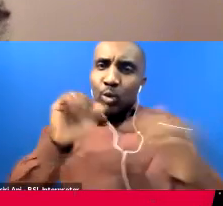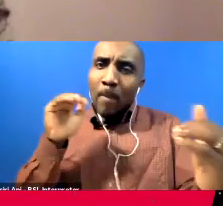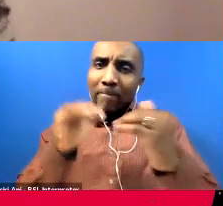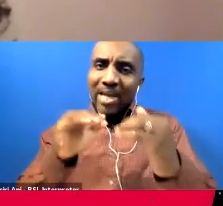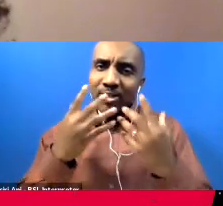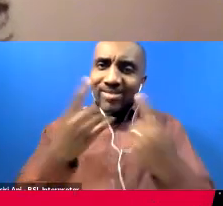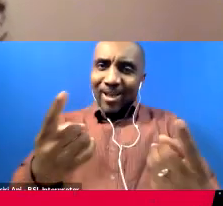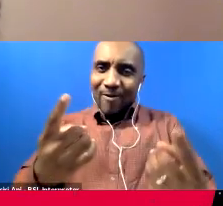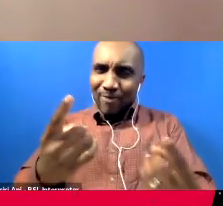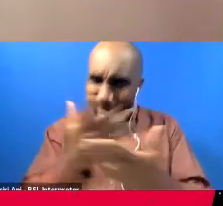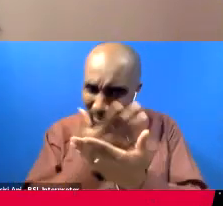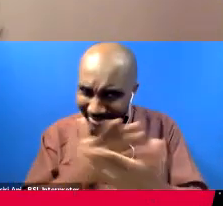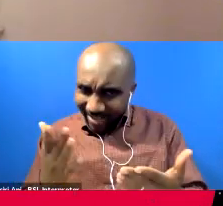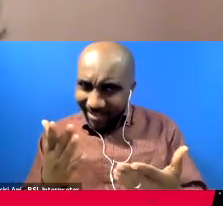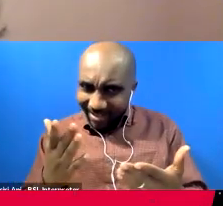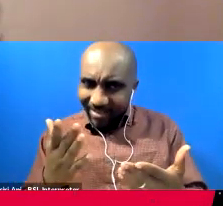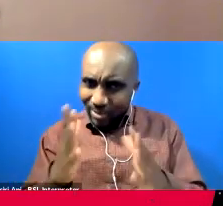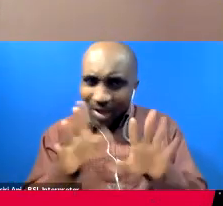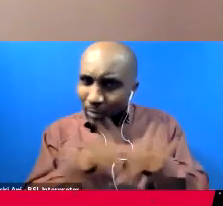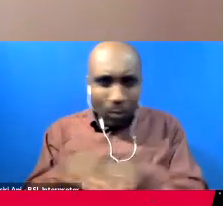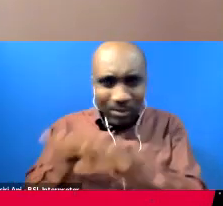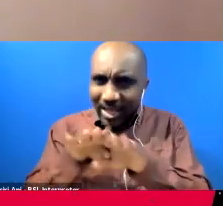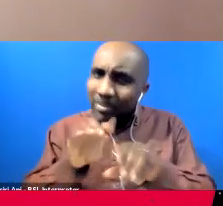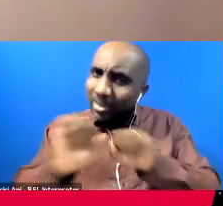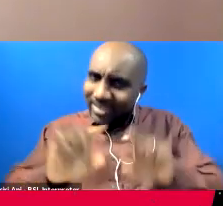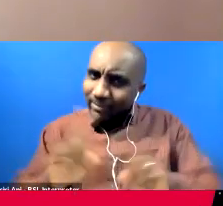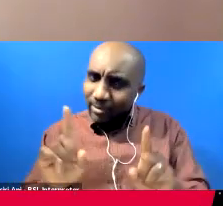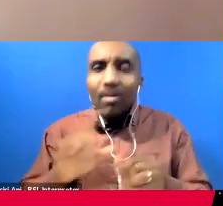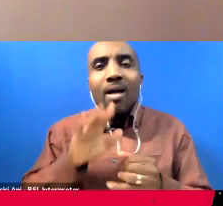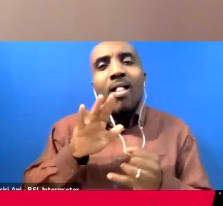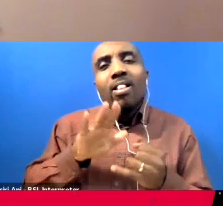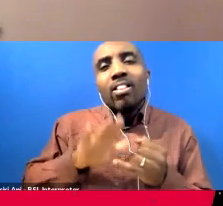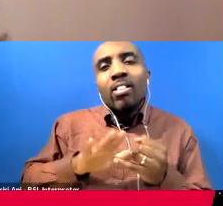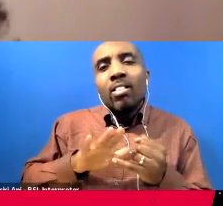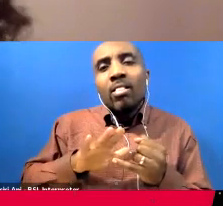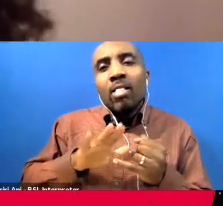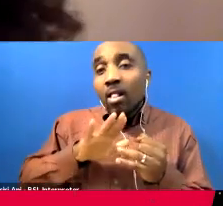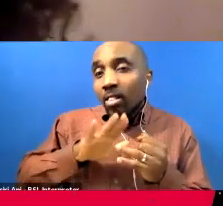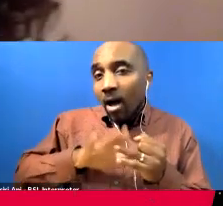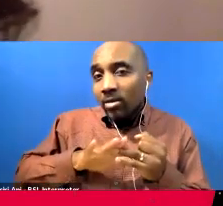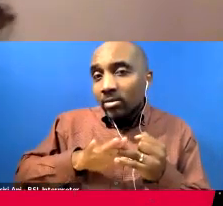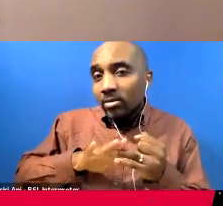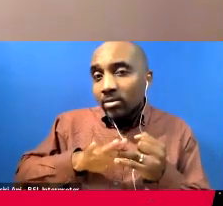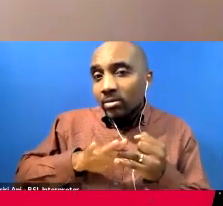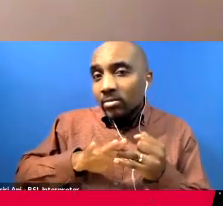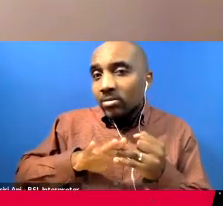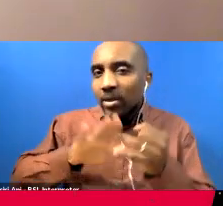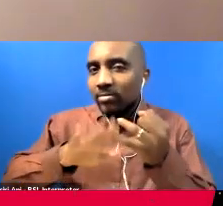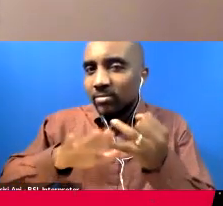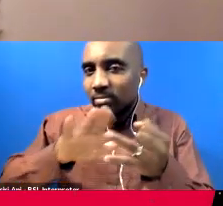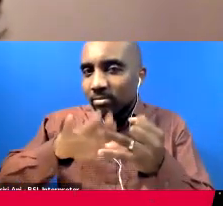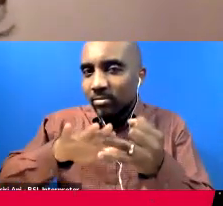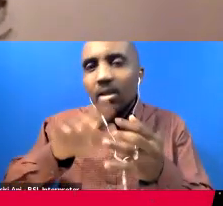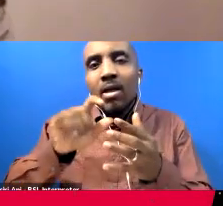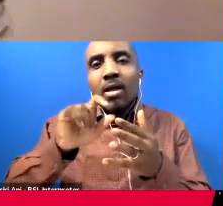I hope that made sense. but last but not least, we have our speaker from New York, Pascale